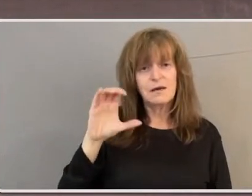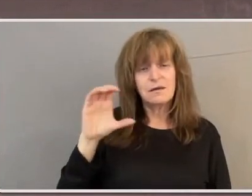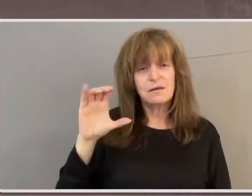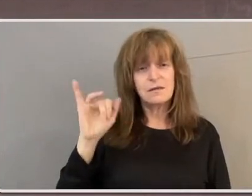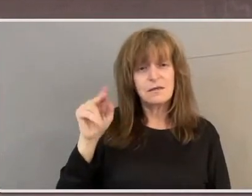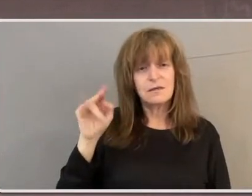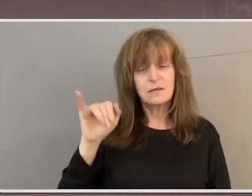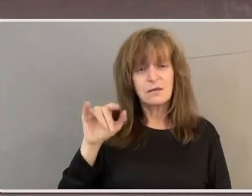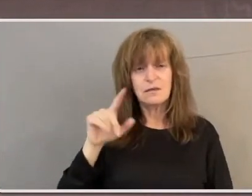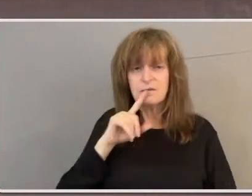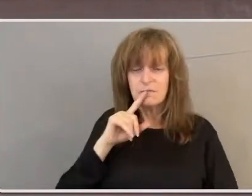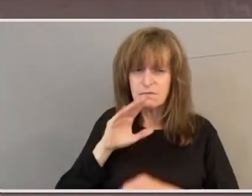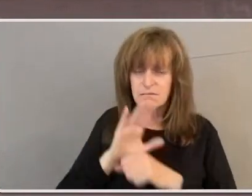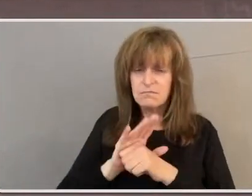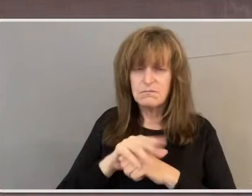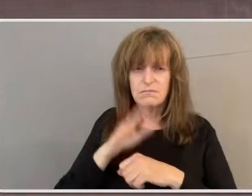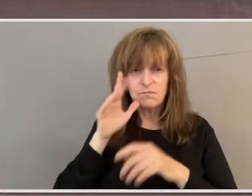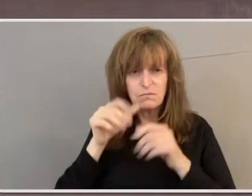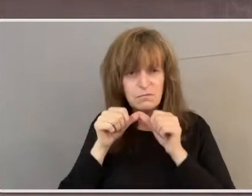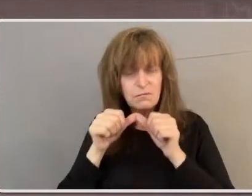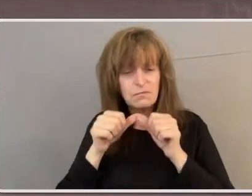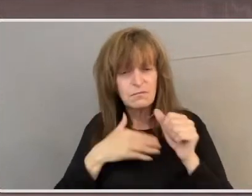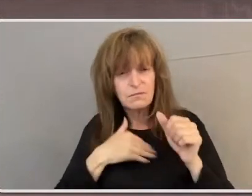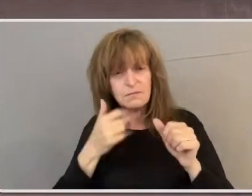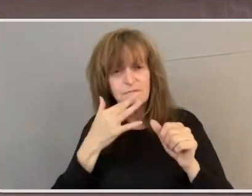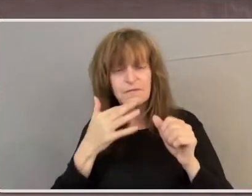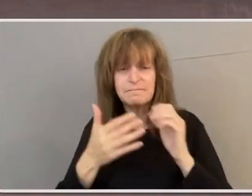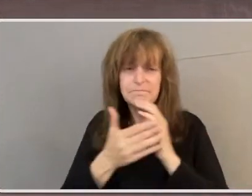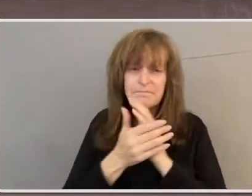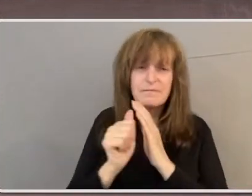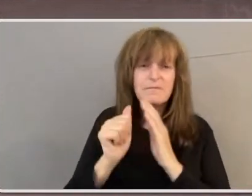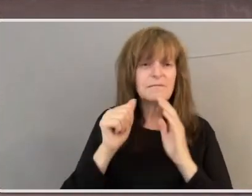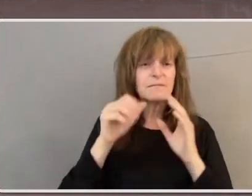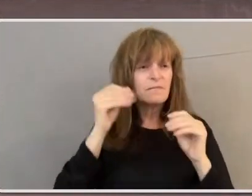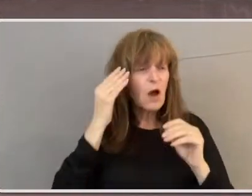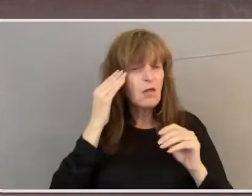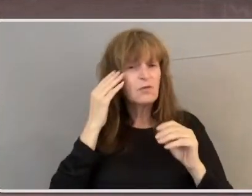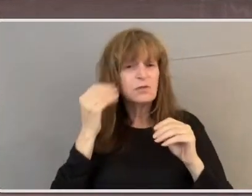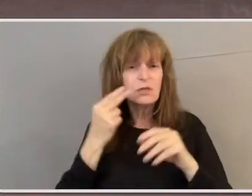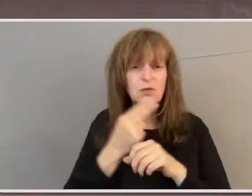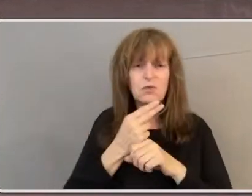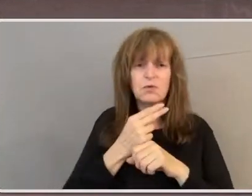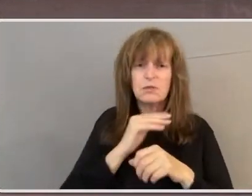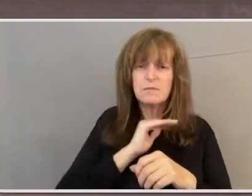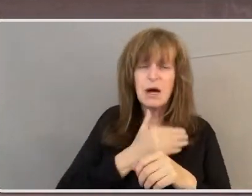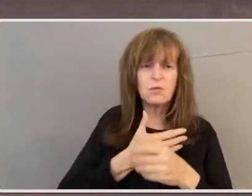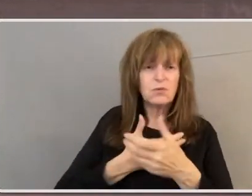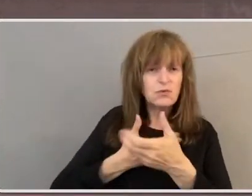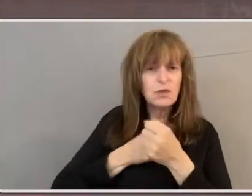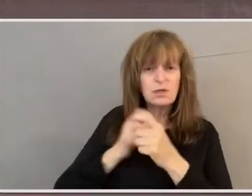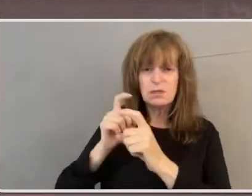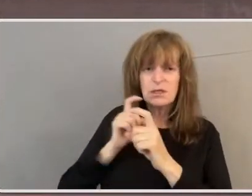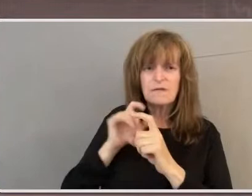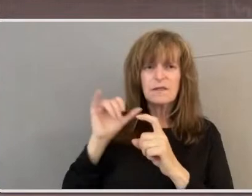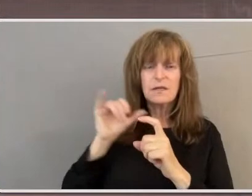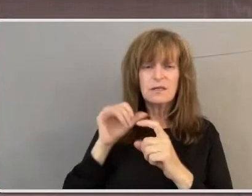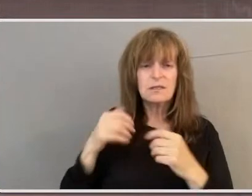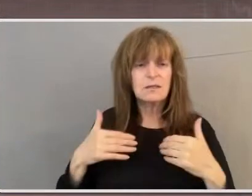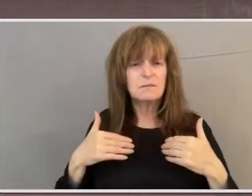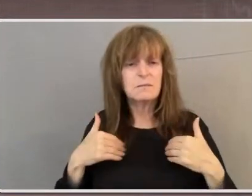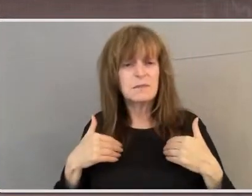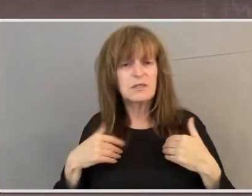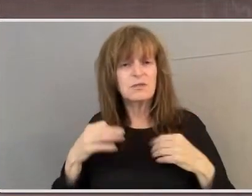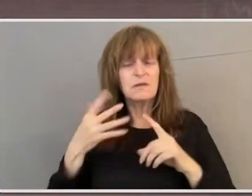the powers and trusts reposed in me as Minister of the Environment, Conservation and Parks of the Province of